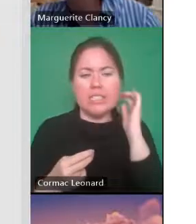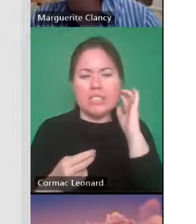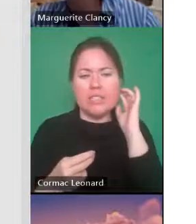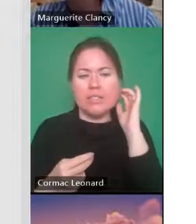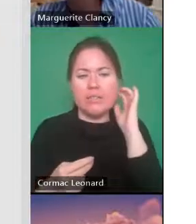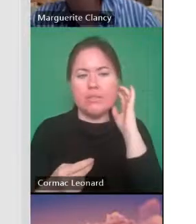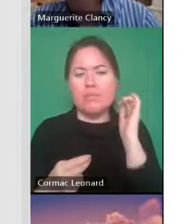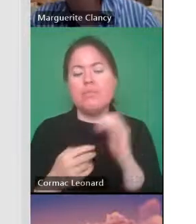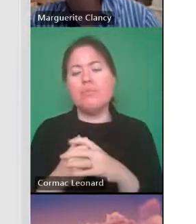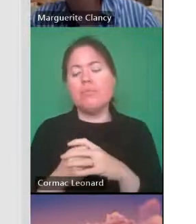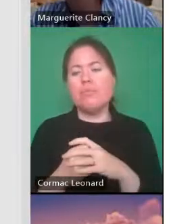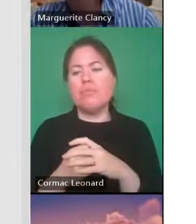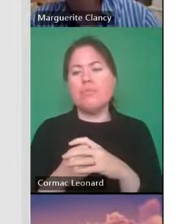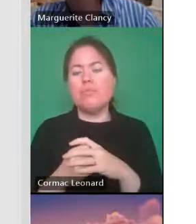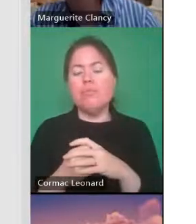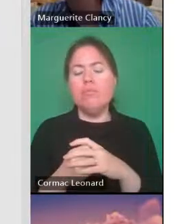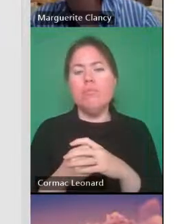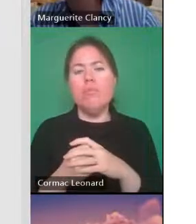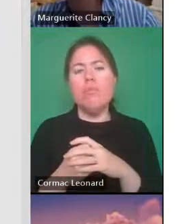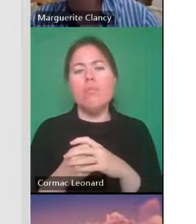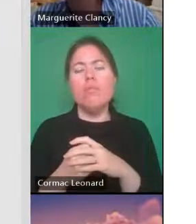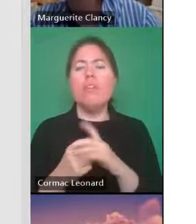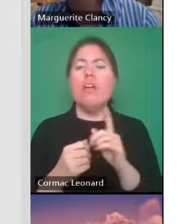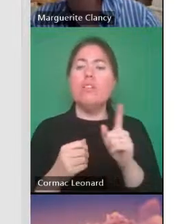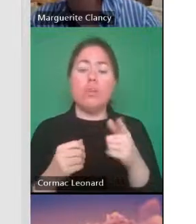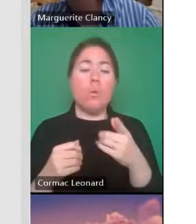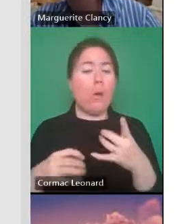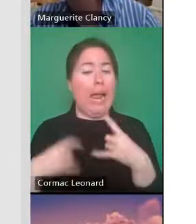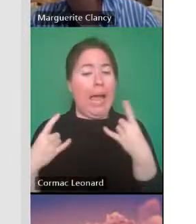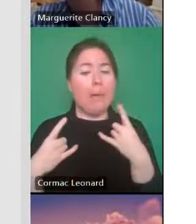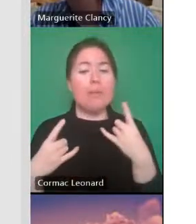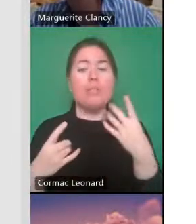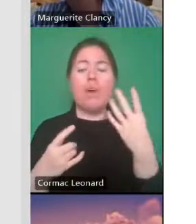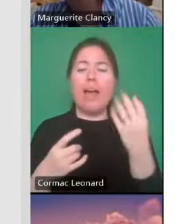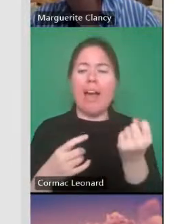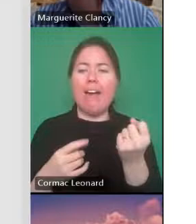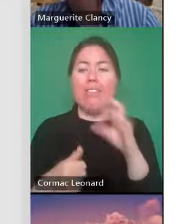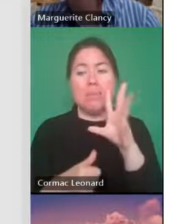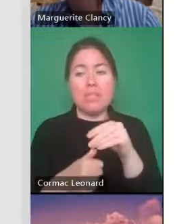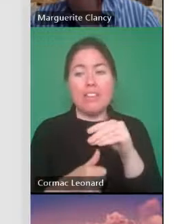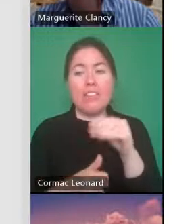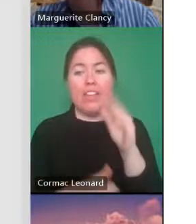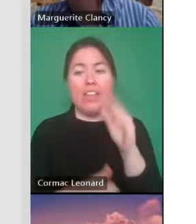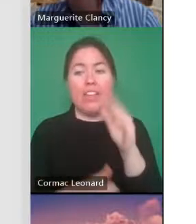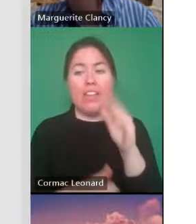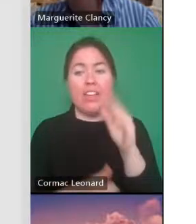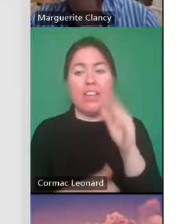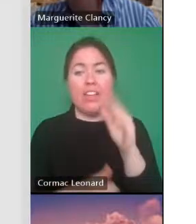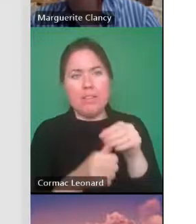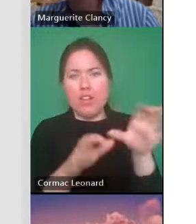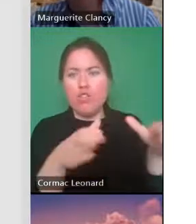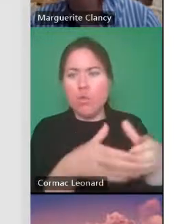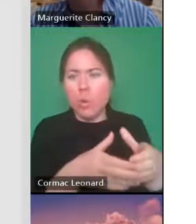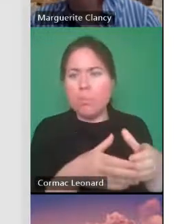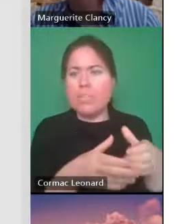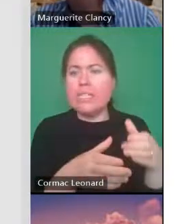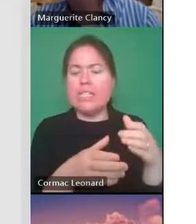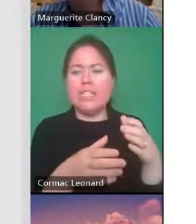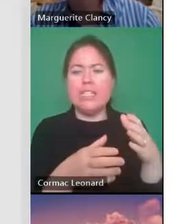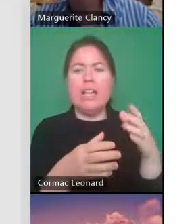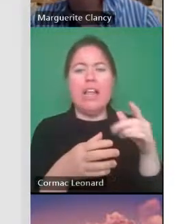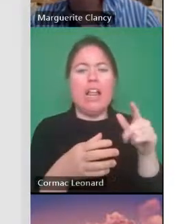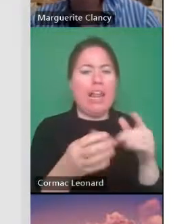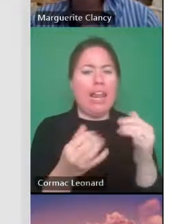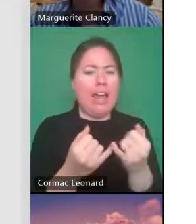certainly we're happy to do specific webinars for particular audiences. We've been in touch with a couple of the